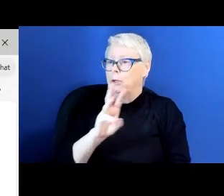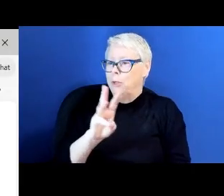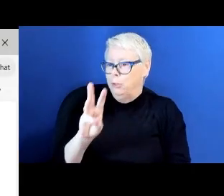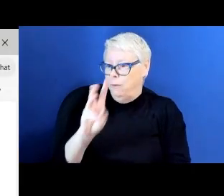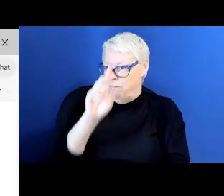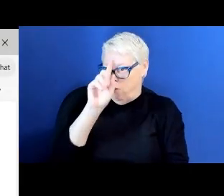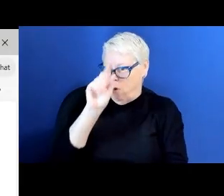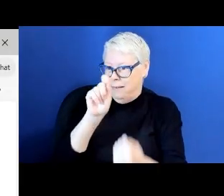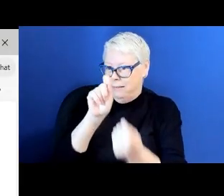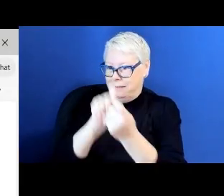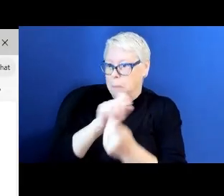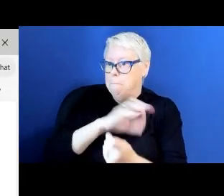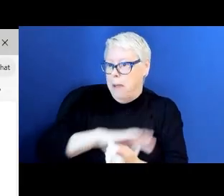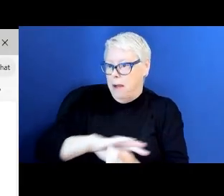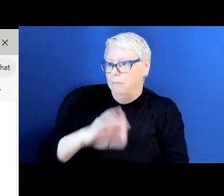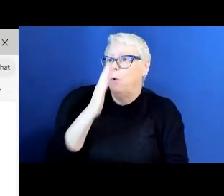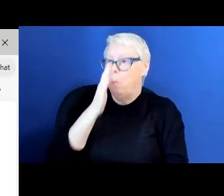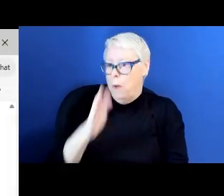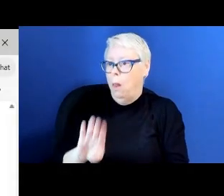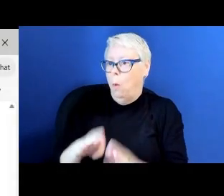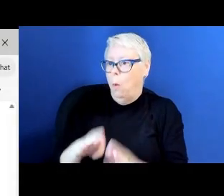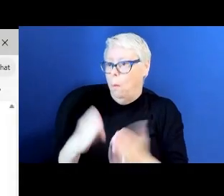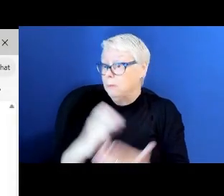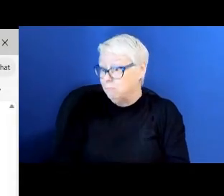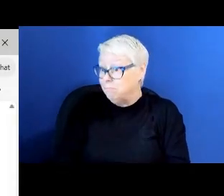specific benefits.